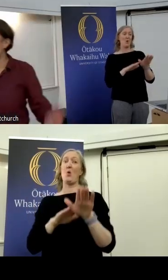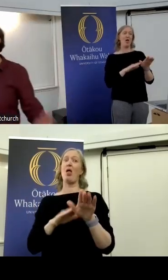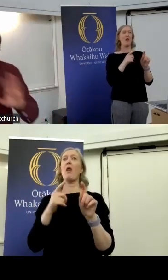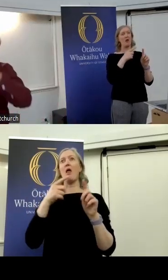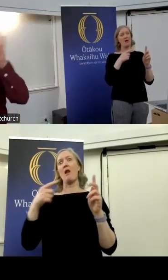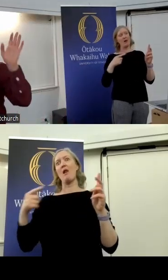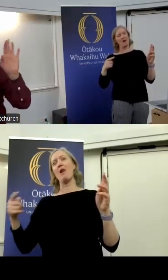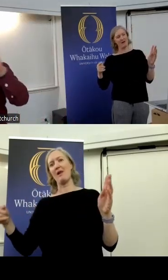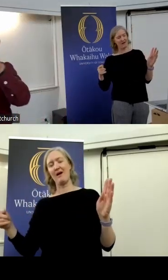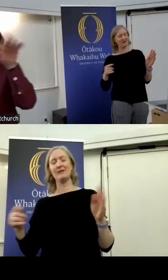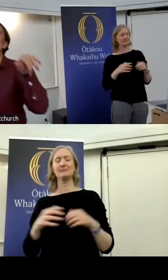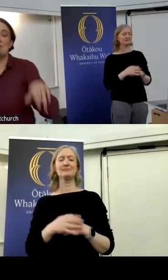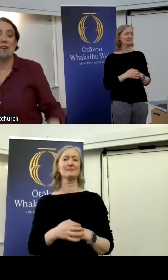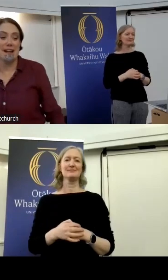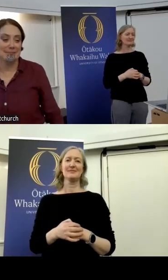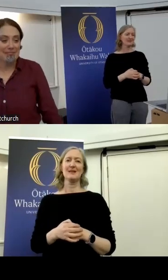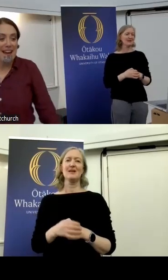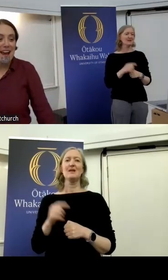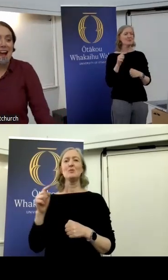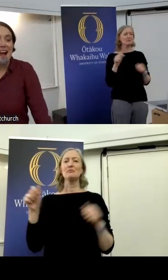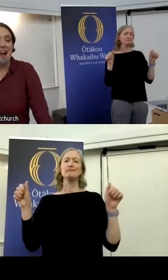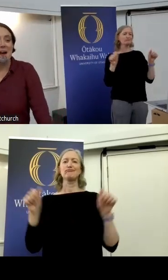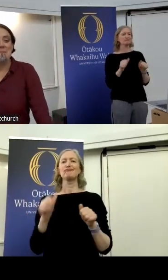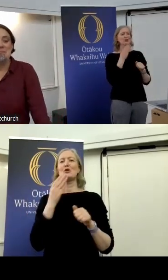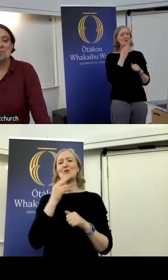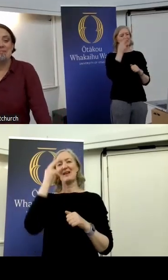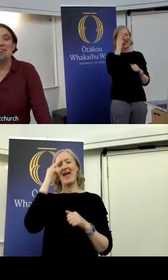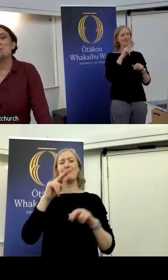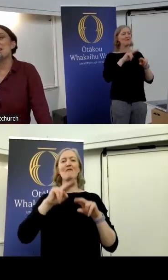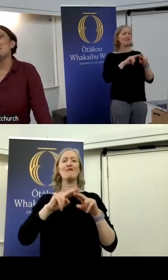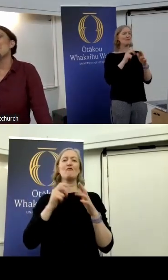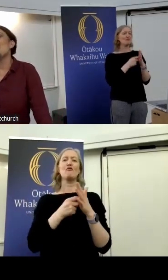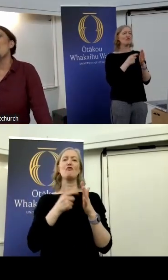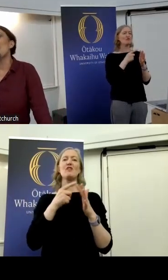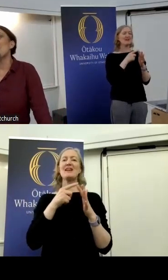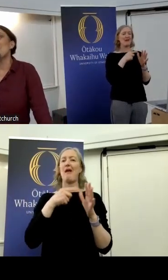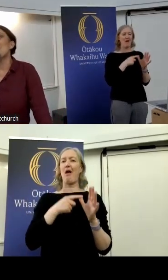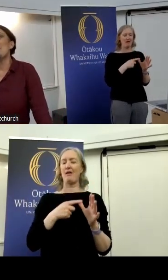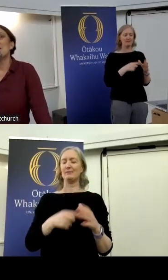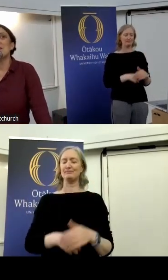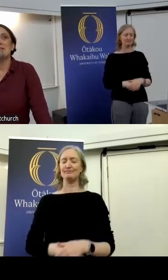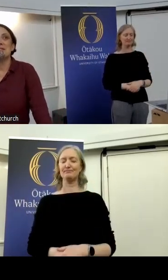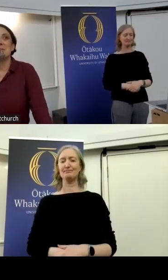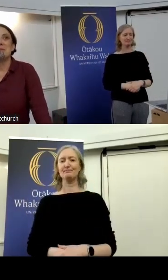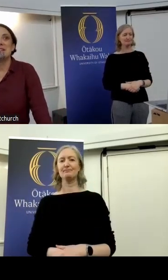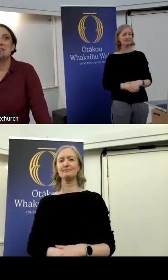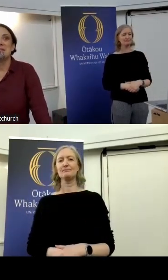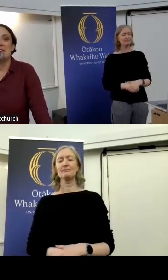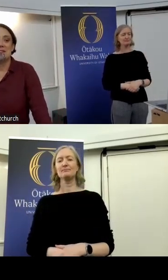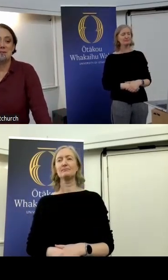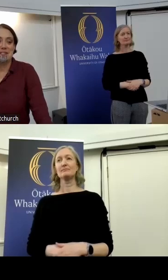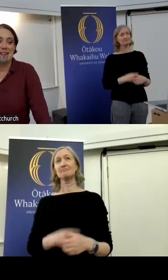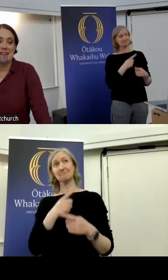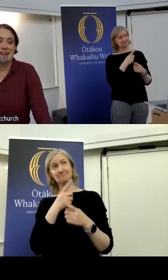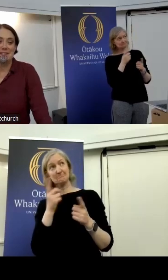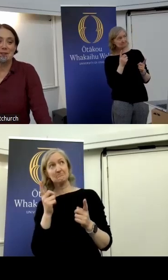I know, such an easy, we just call it FREA. And you'll see, you know, if you look into implementation